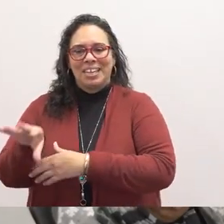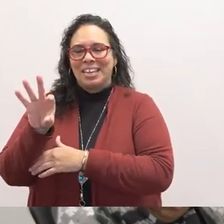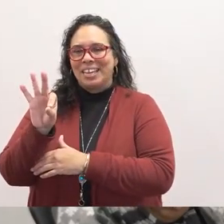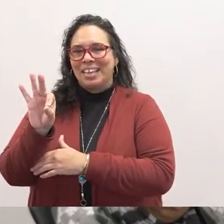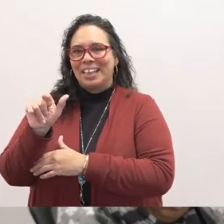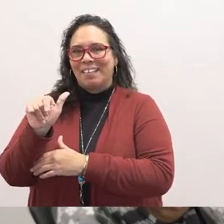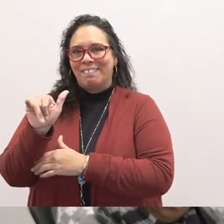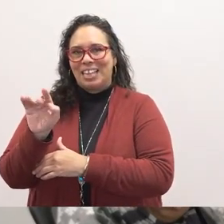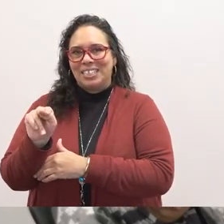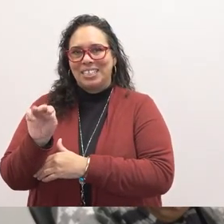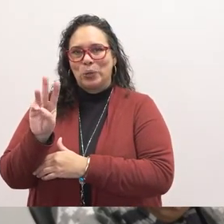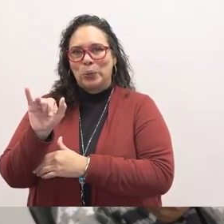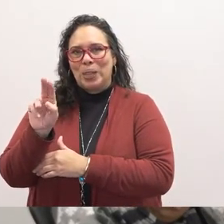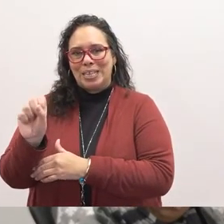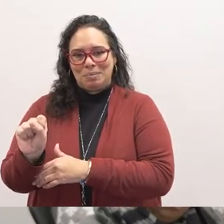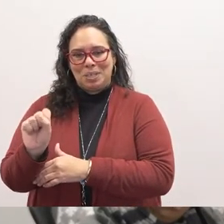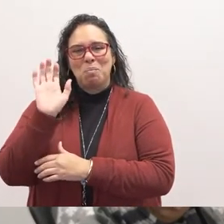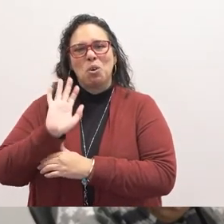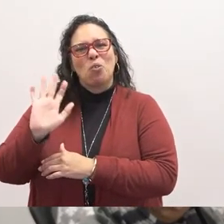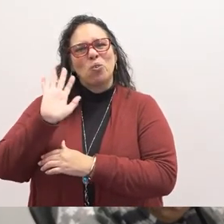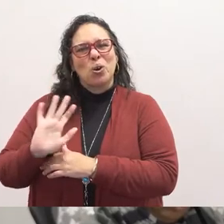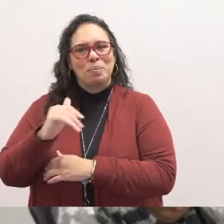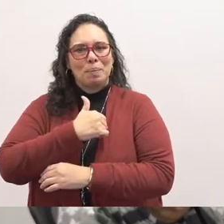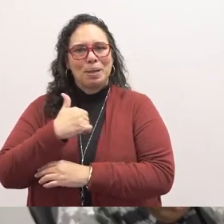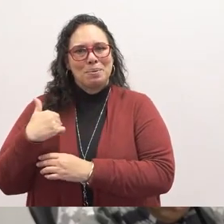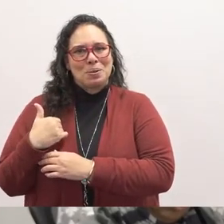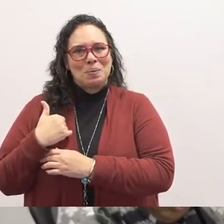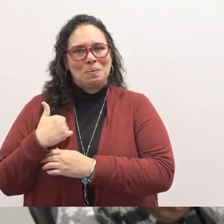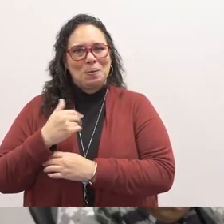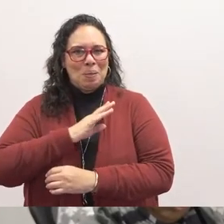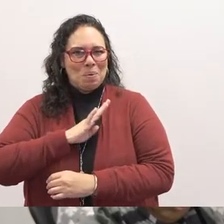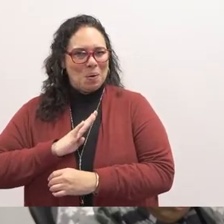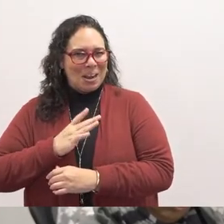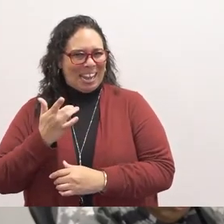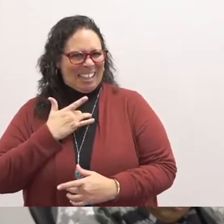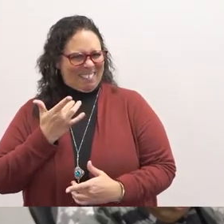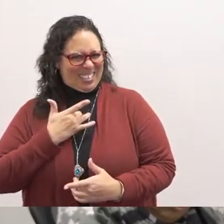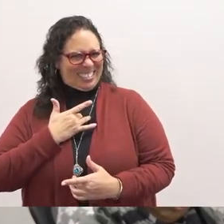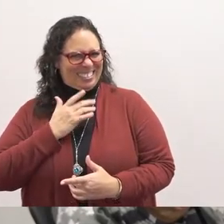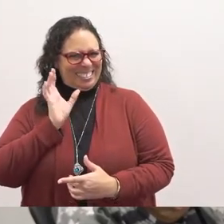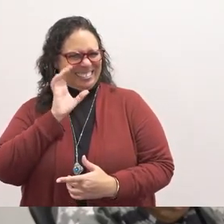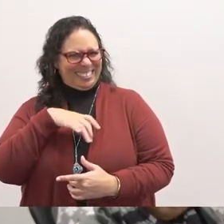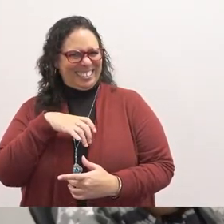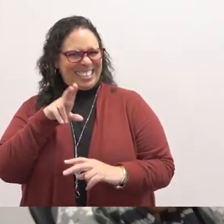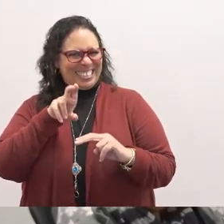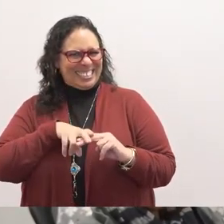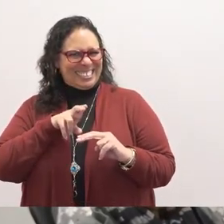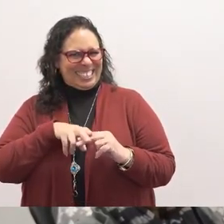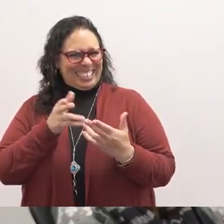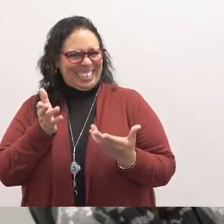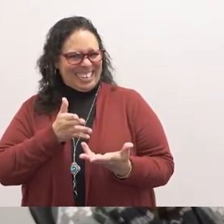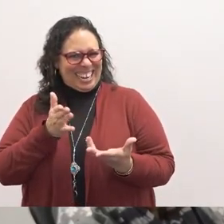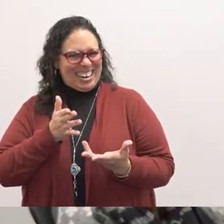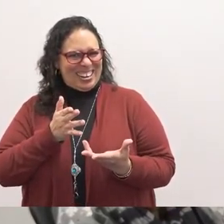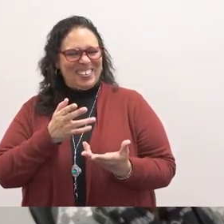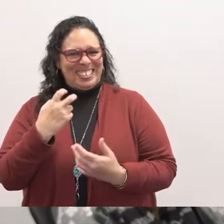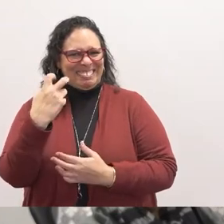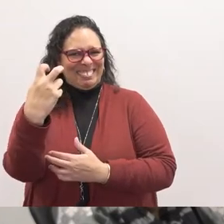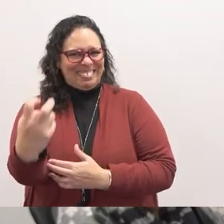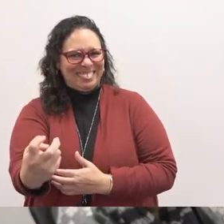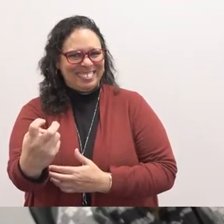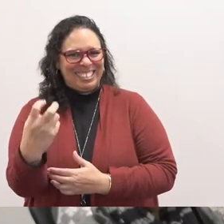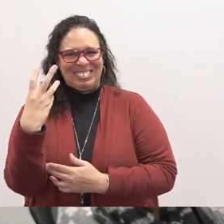former member of the board. I must say it feels a bit unusual sitting on this side of the dais after sitting on up there